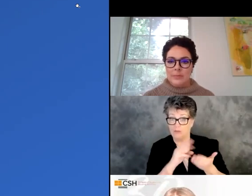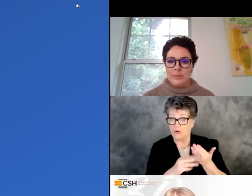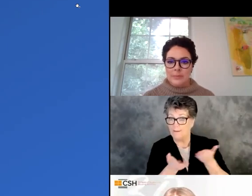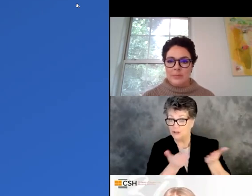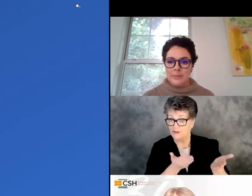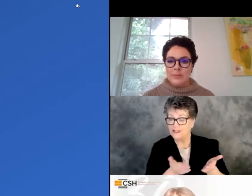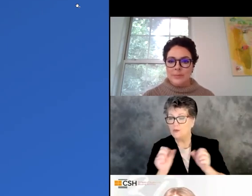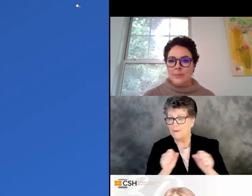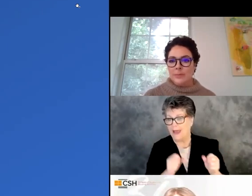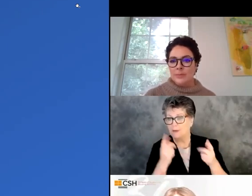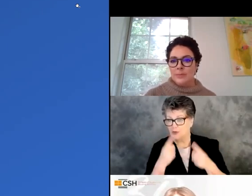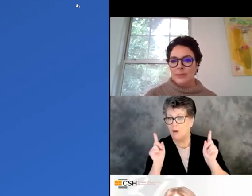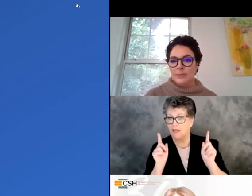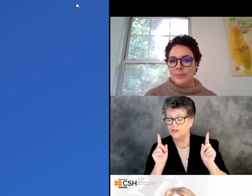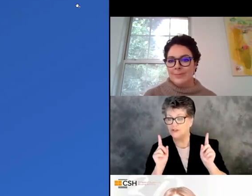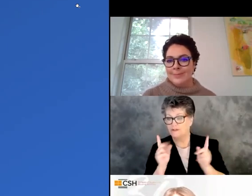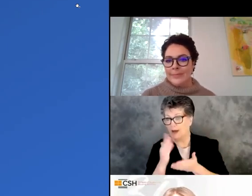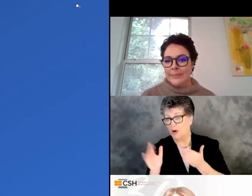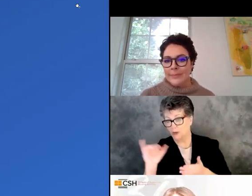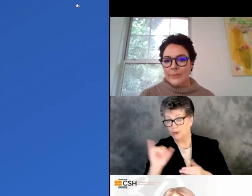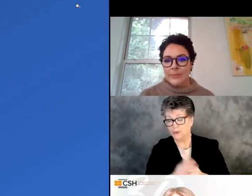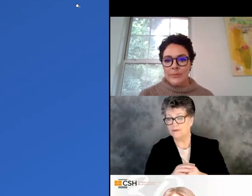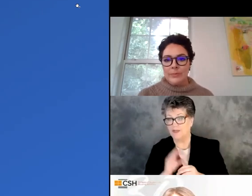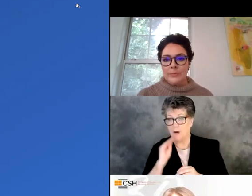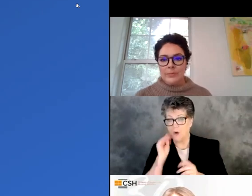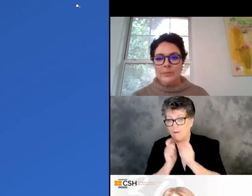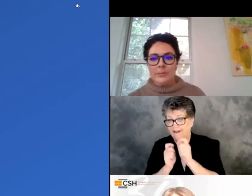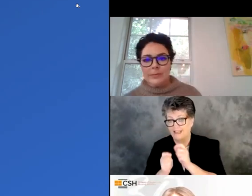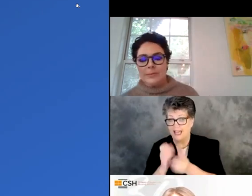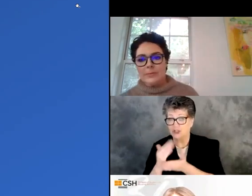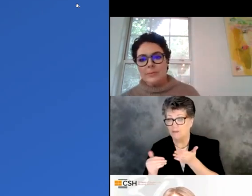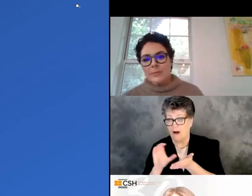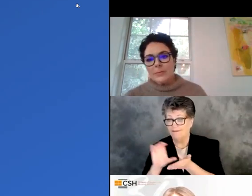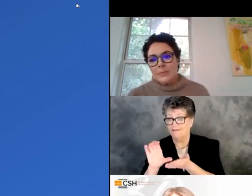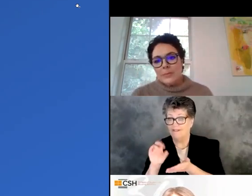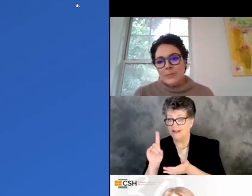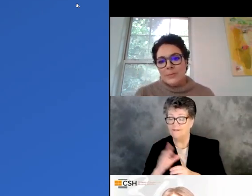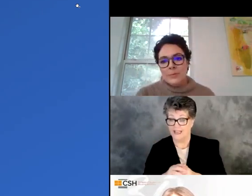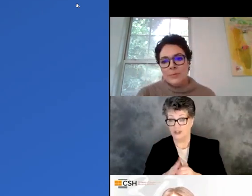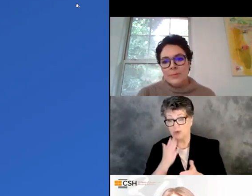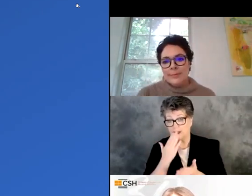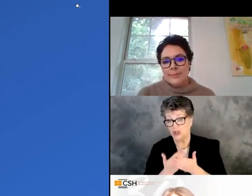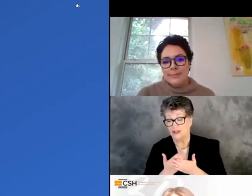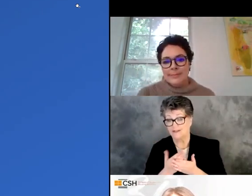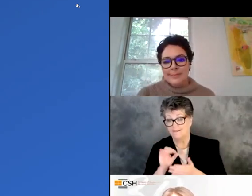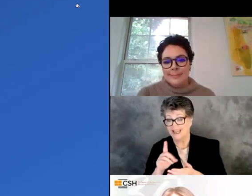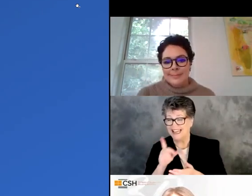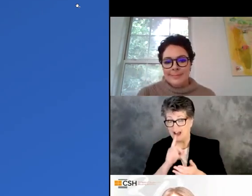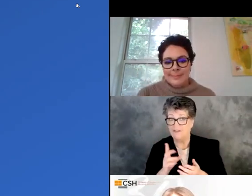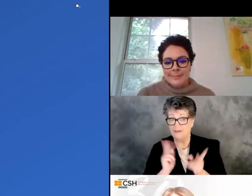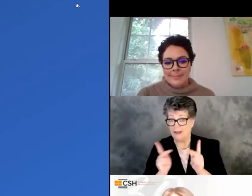be able to accomplish that piece as well, the home modifications piece. But it's really a good point. It is oftentimes a barrier for